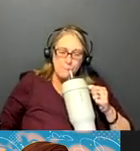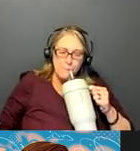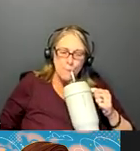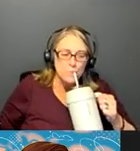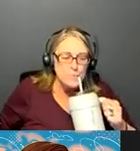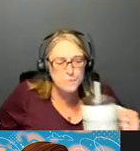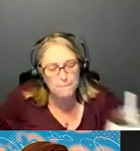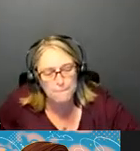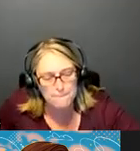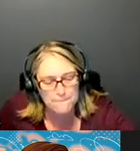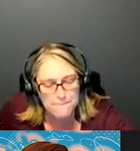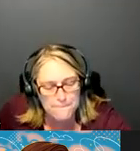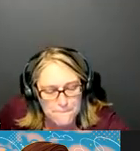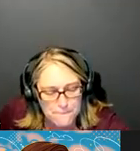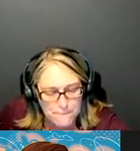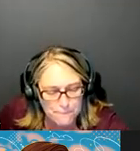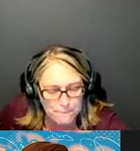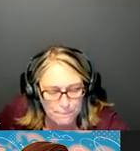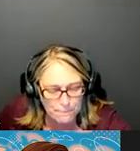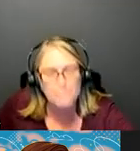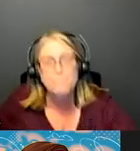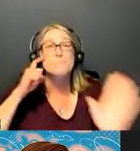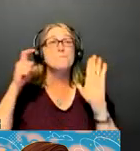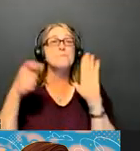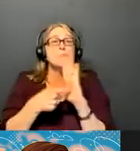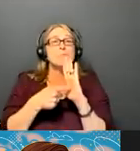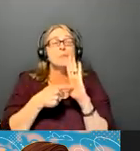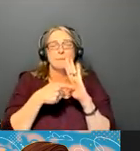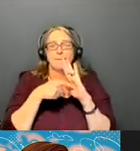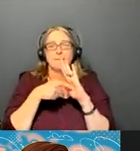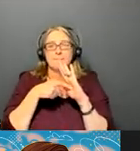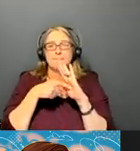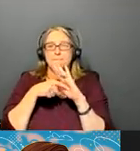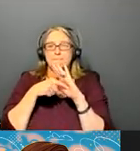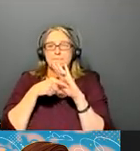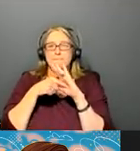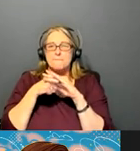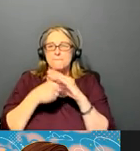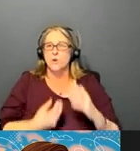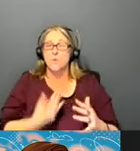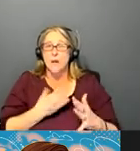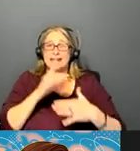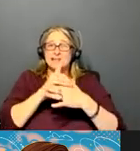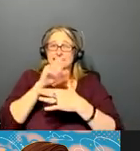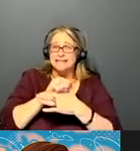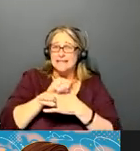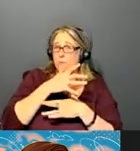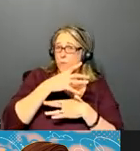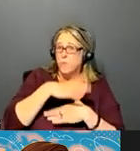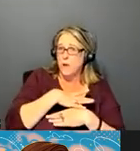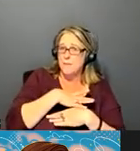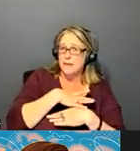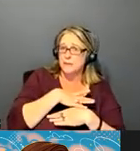leave off with, that you noticed that white disabled women kind